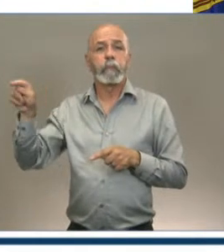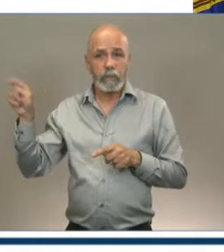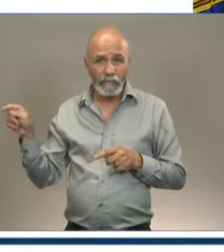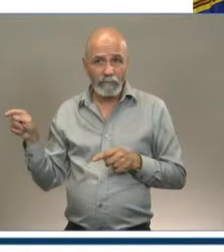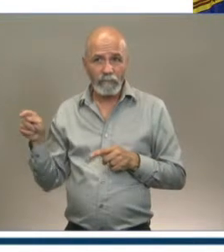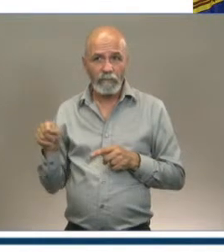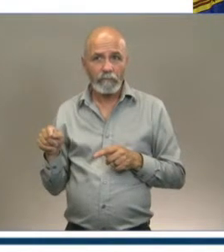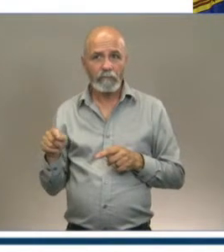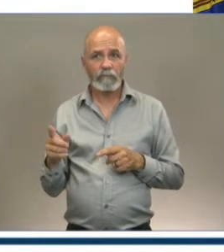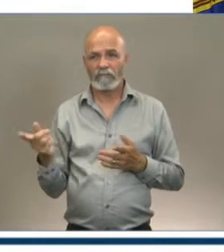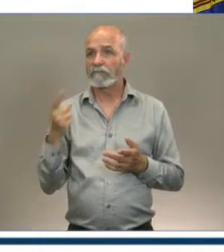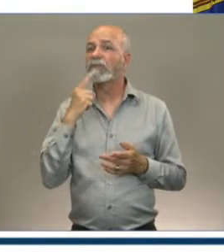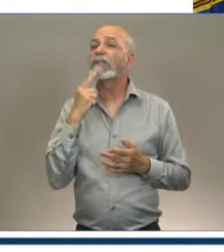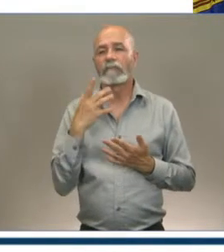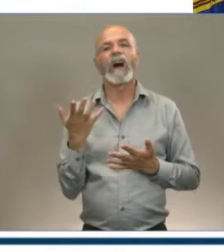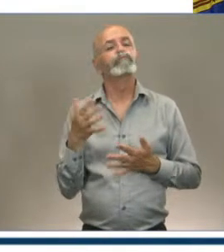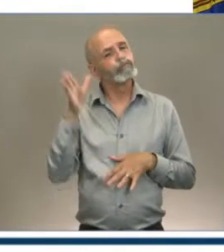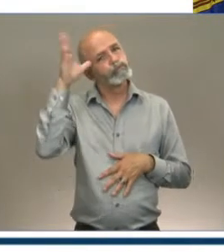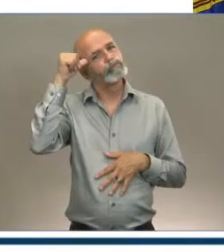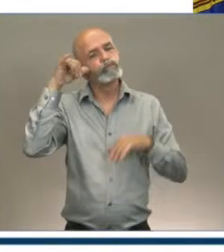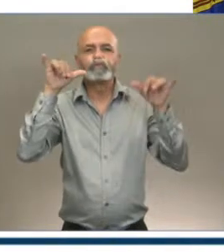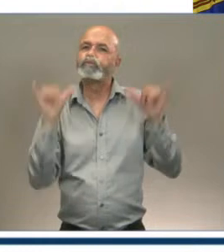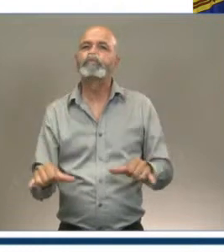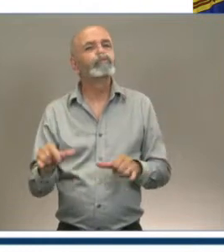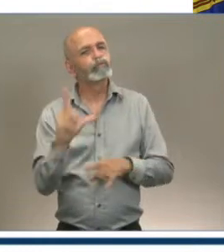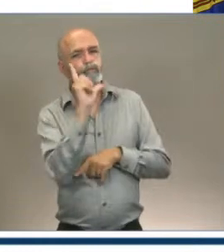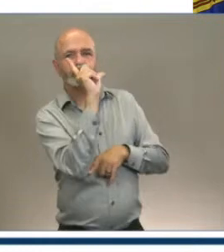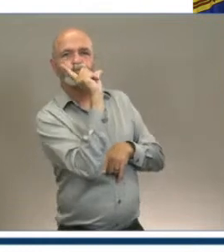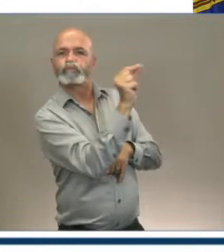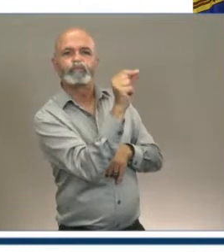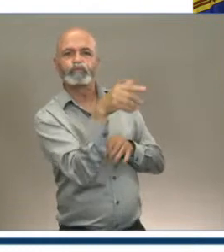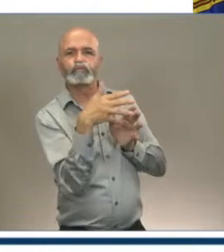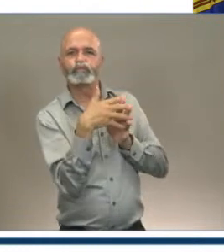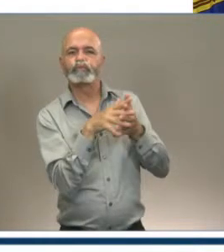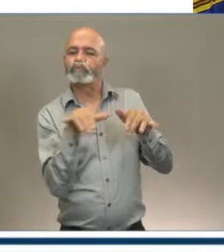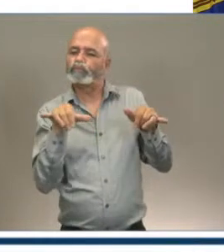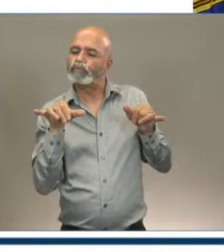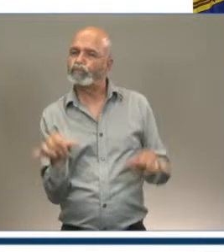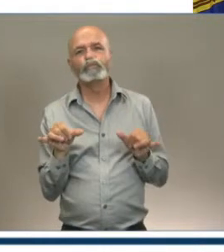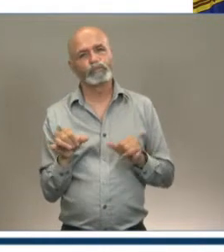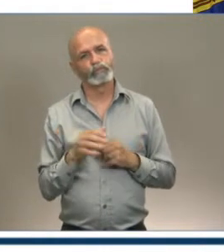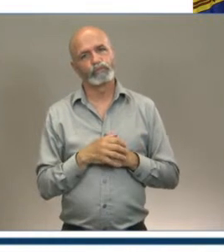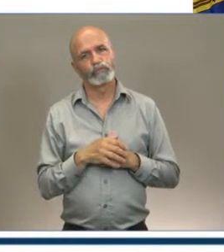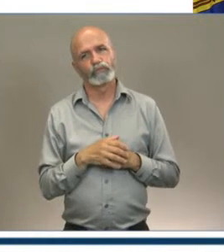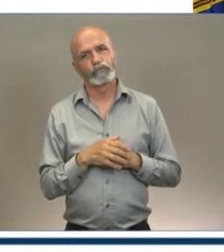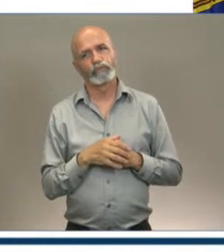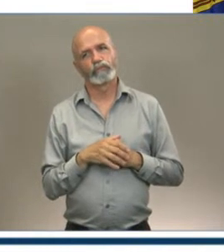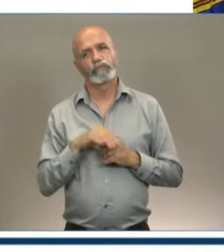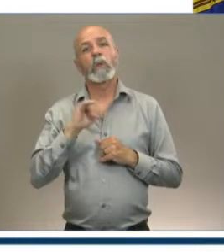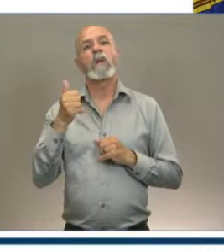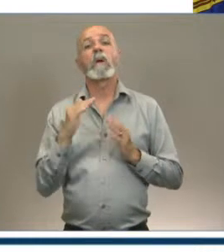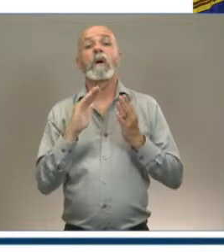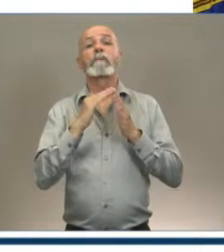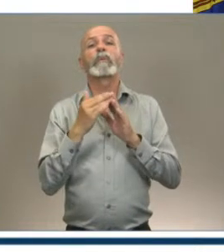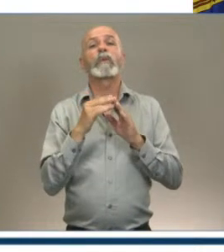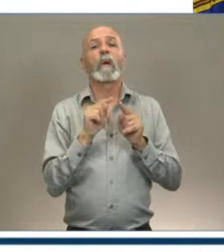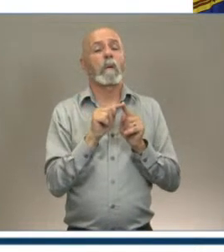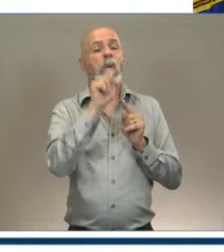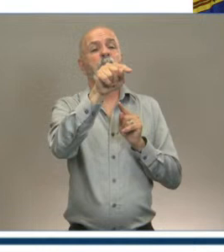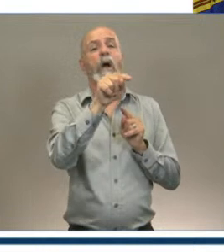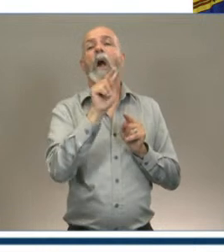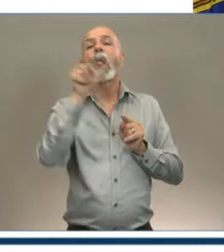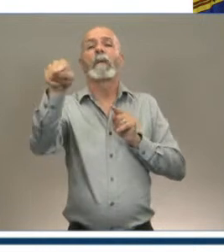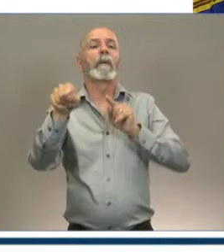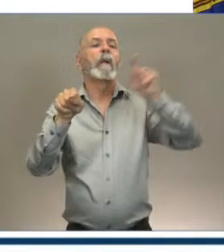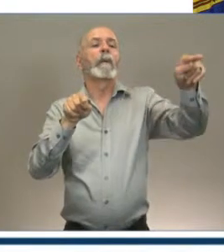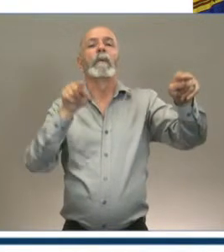people are still going to their cottages, even though that's against the rules, if they're crossing municipalities, for example, or their communities.